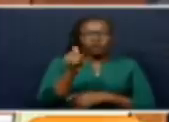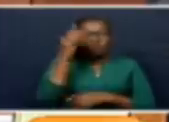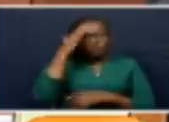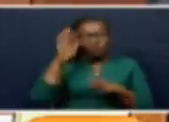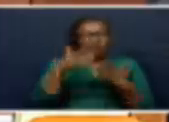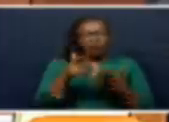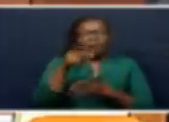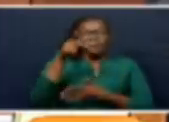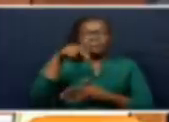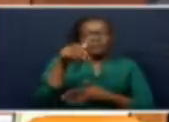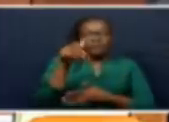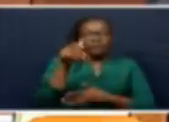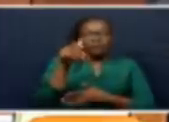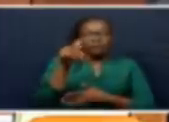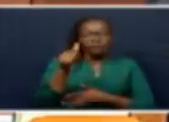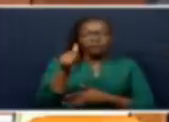administration